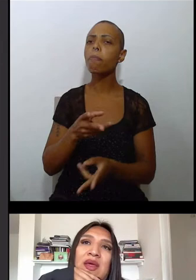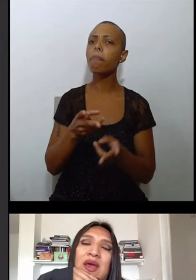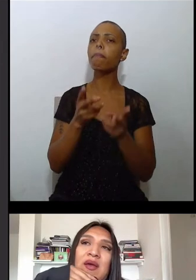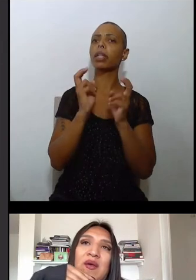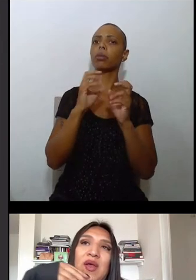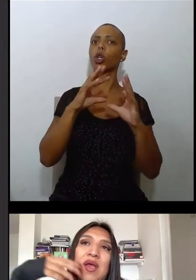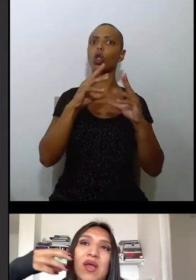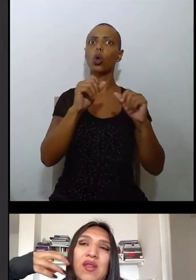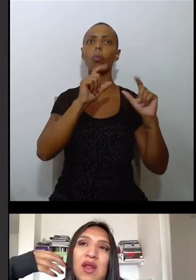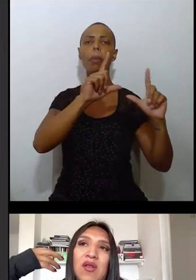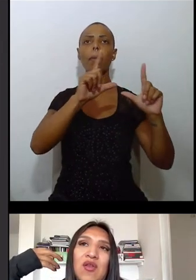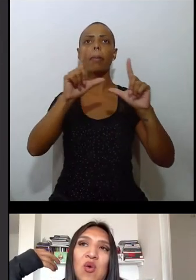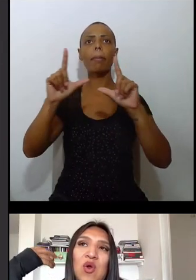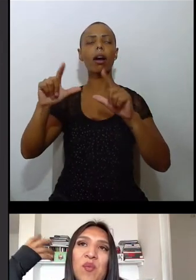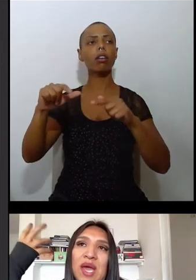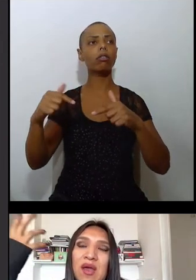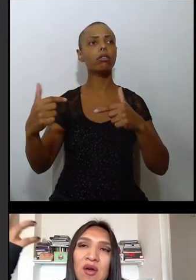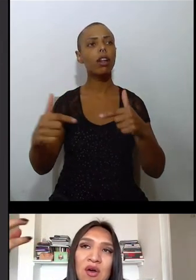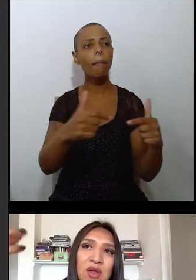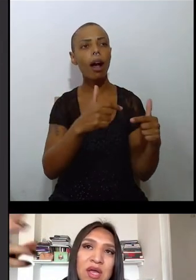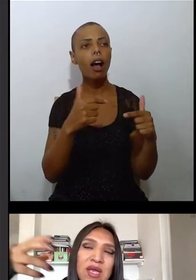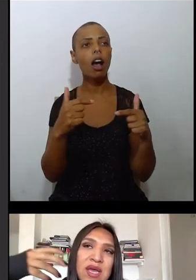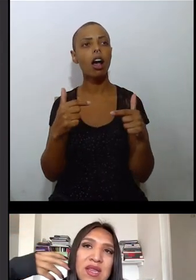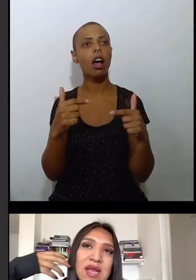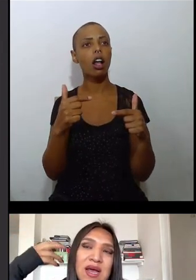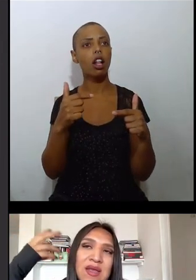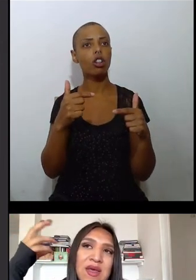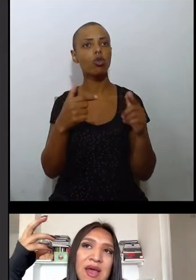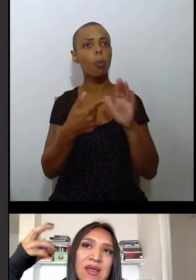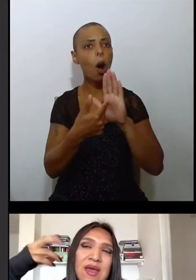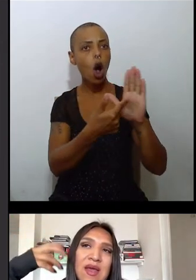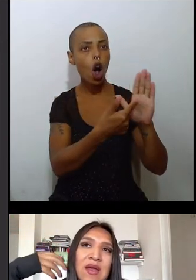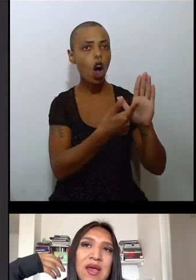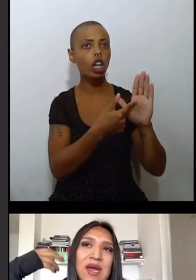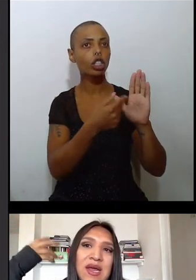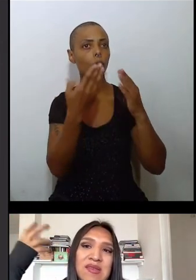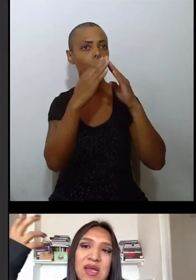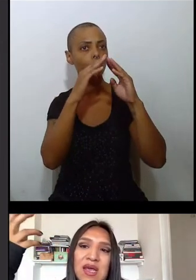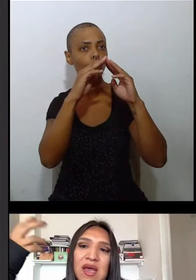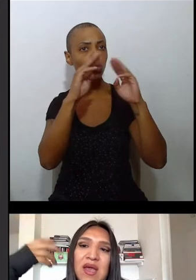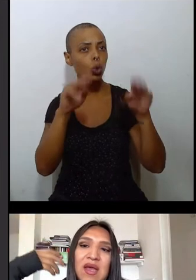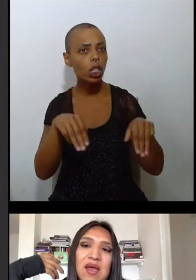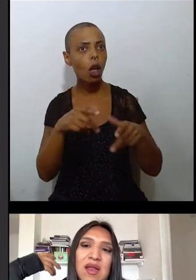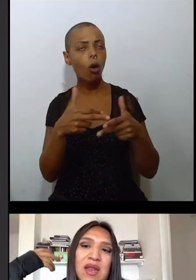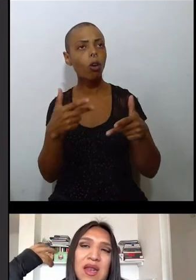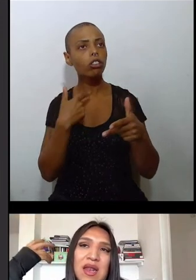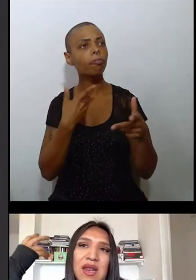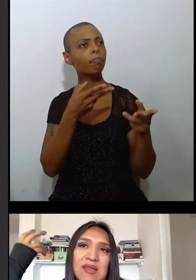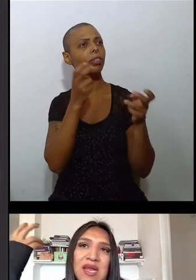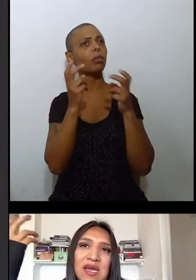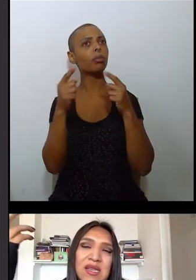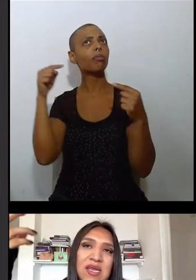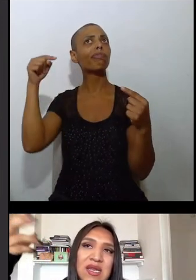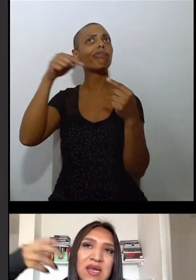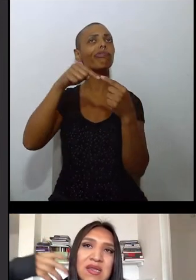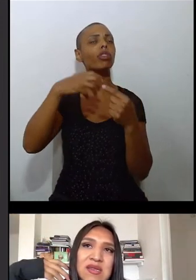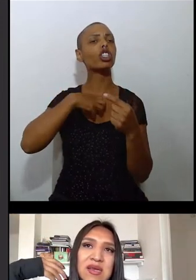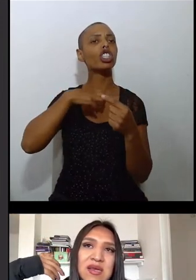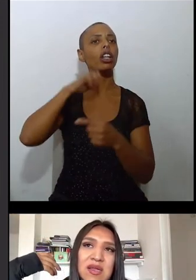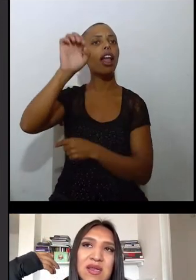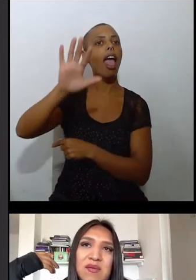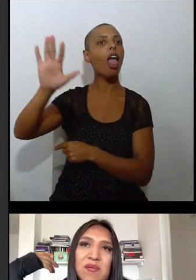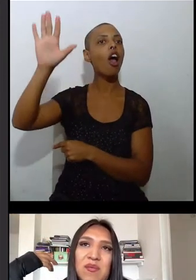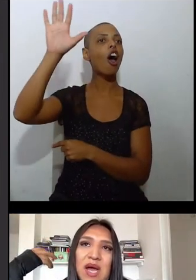the museums in Buenos Aires and I noticed that all modern pieces of Works reflected that